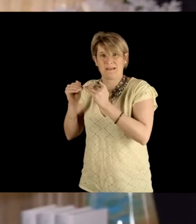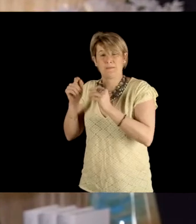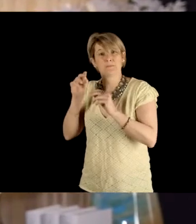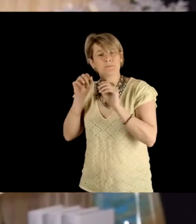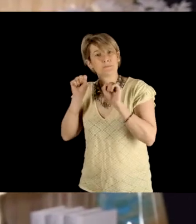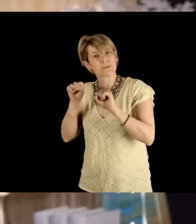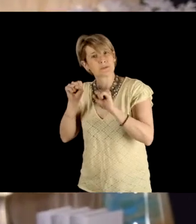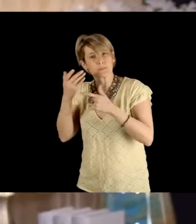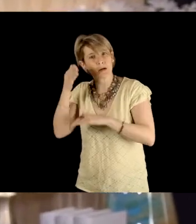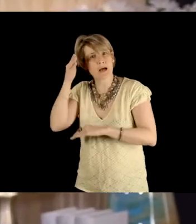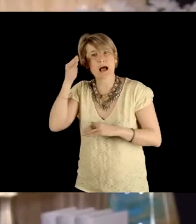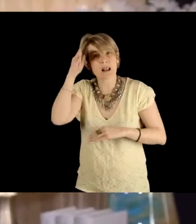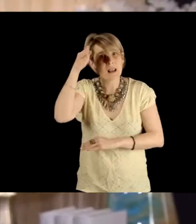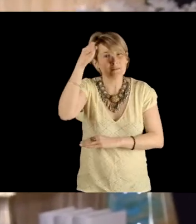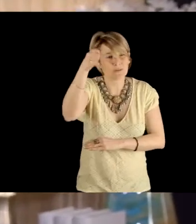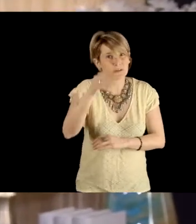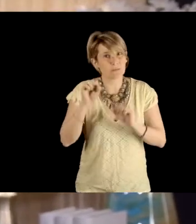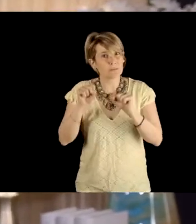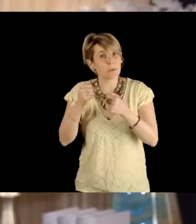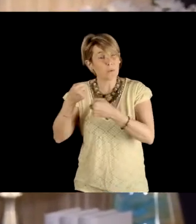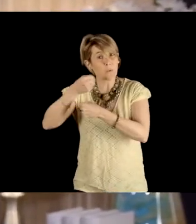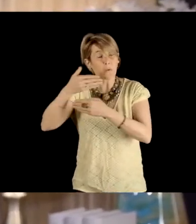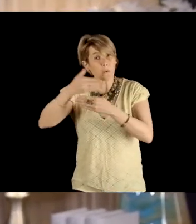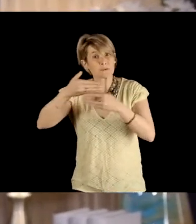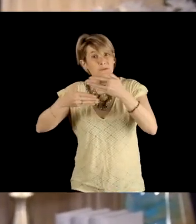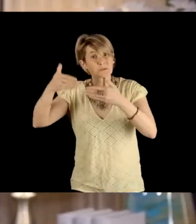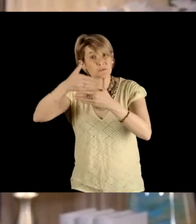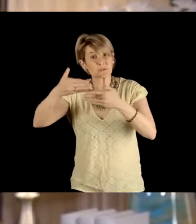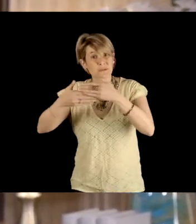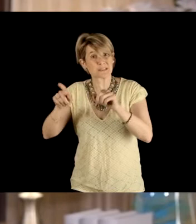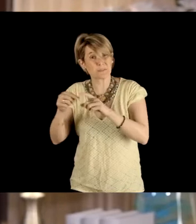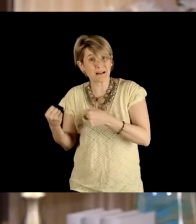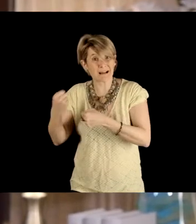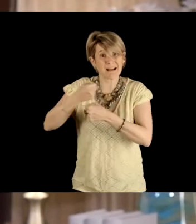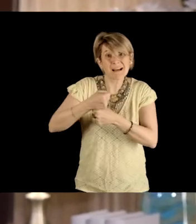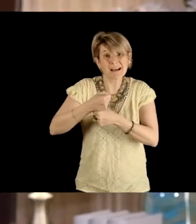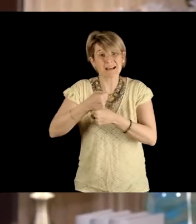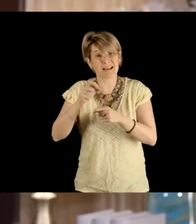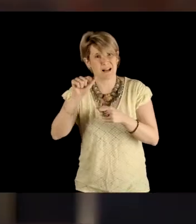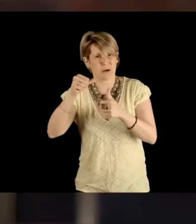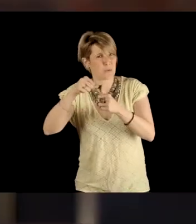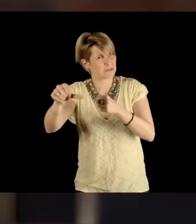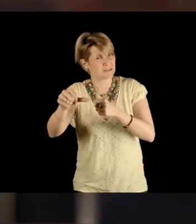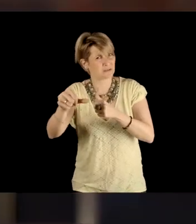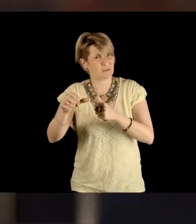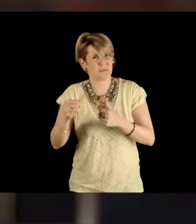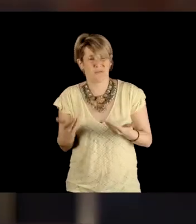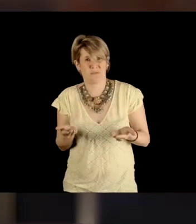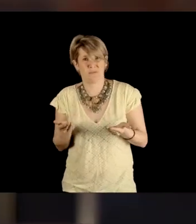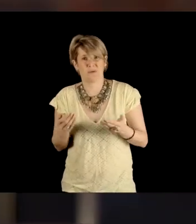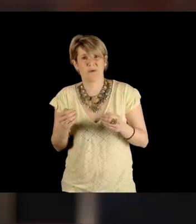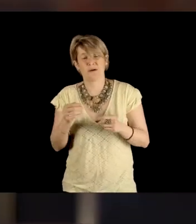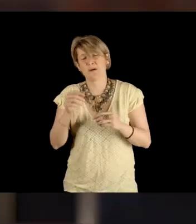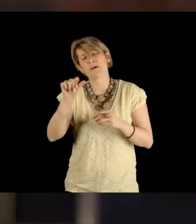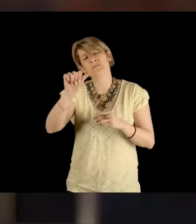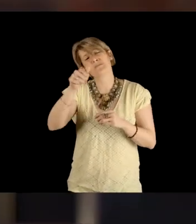It is like establishing a biological clock in our system. Okay. So, dear